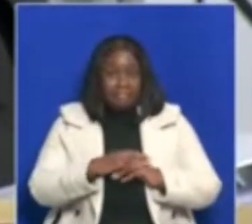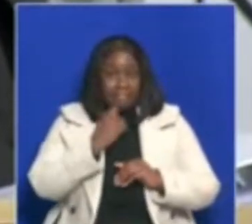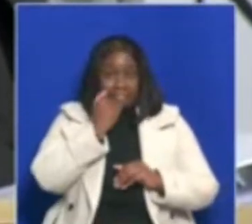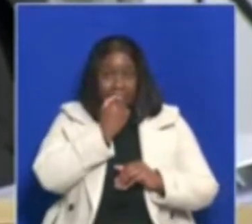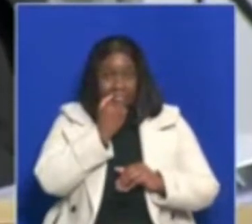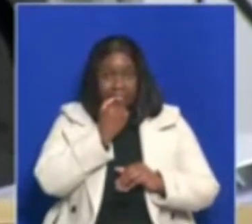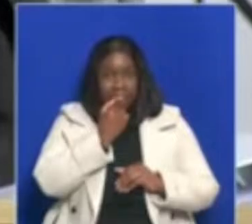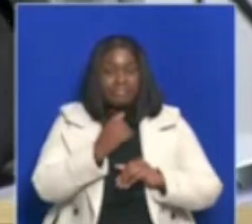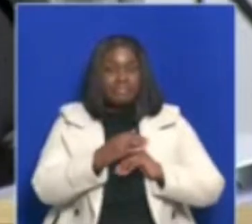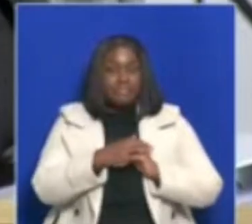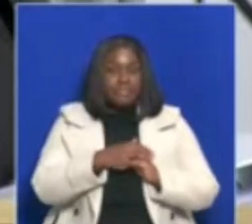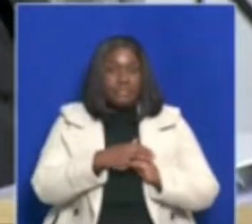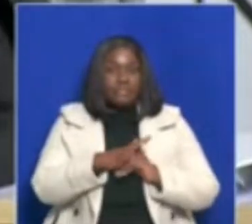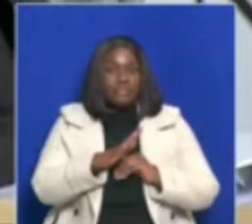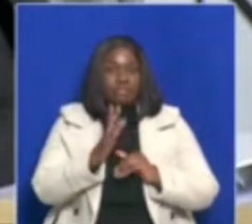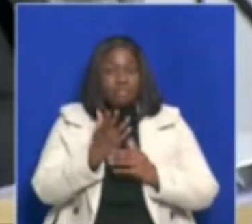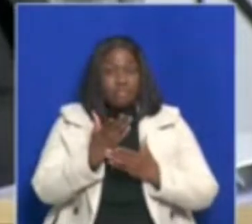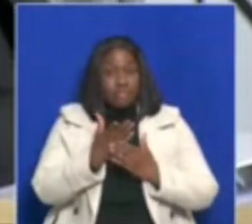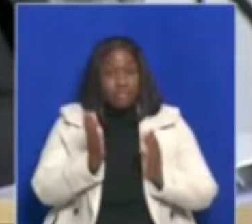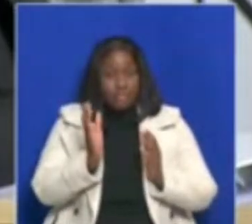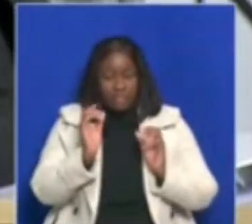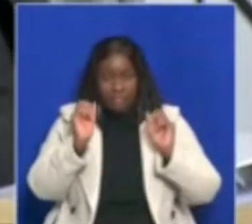become aware that